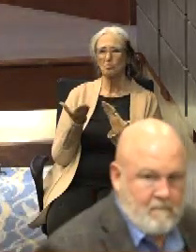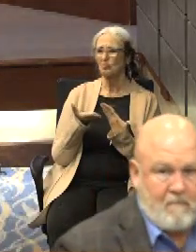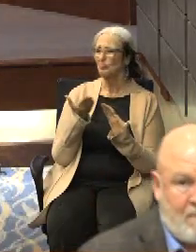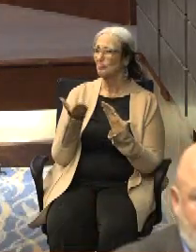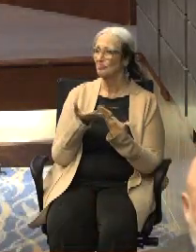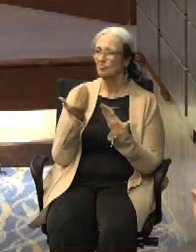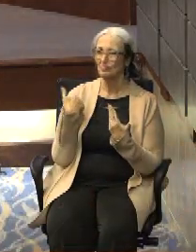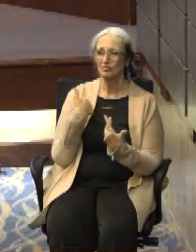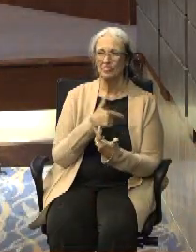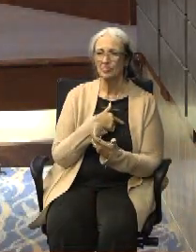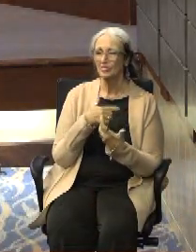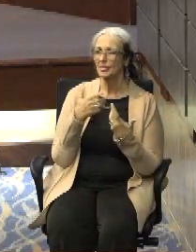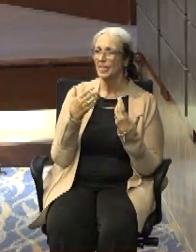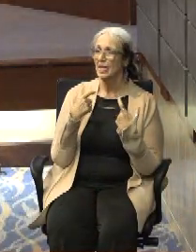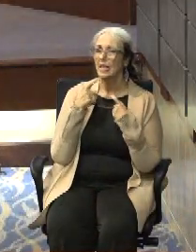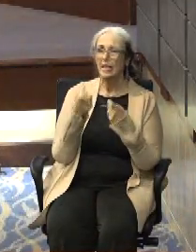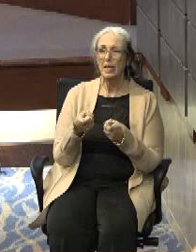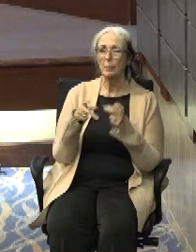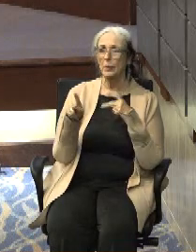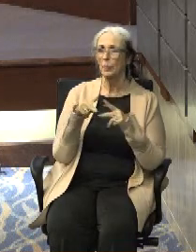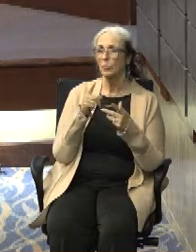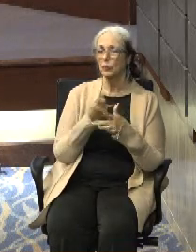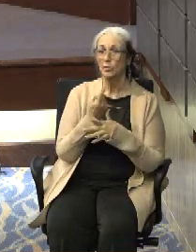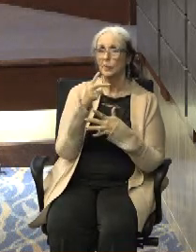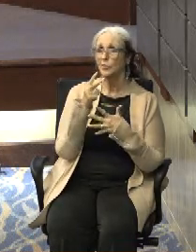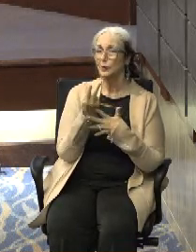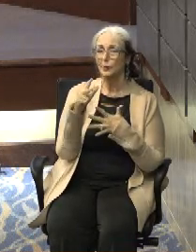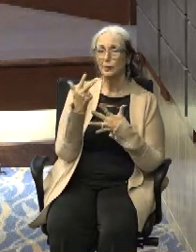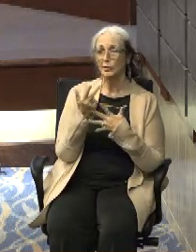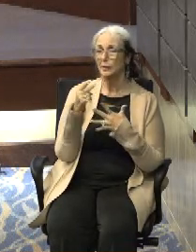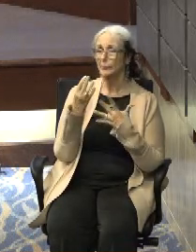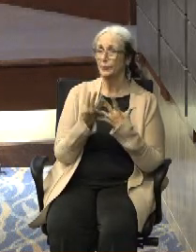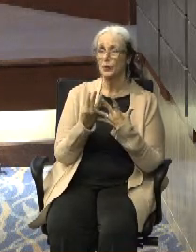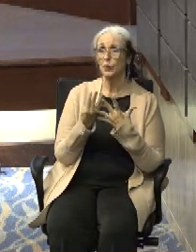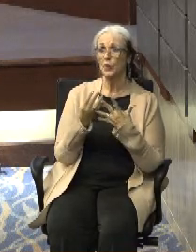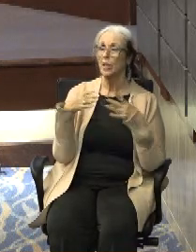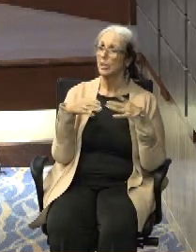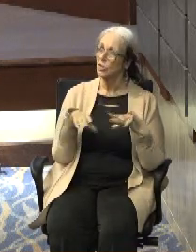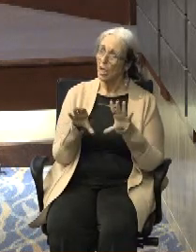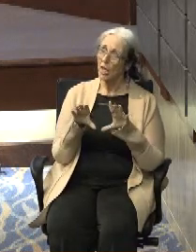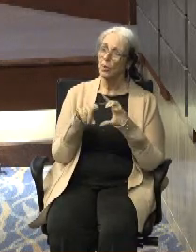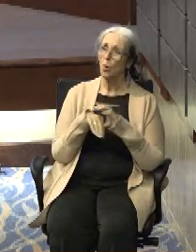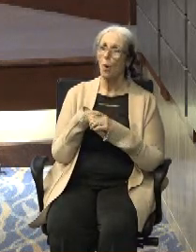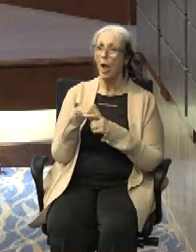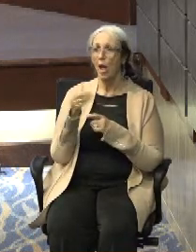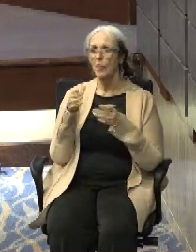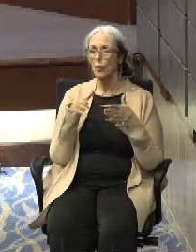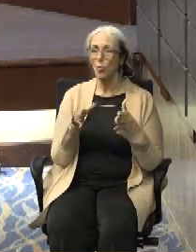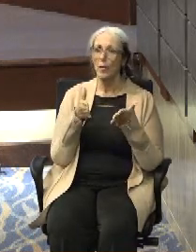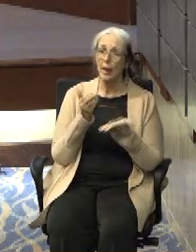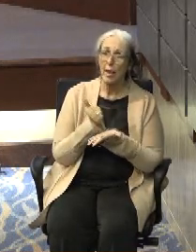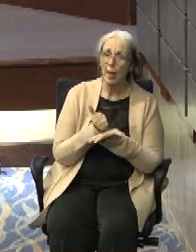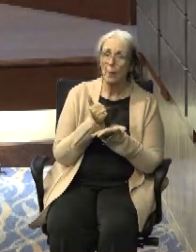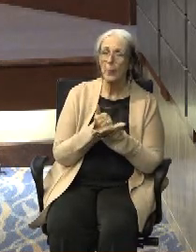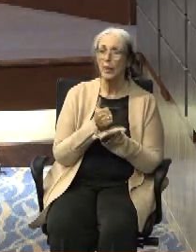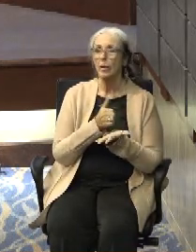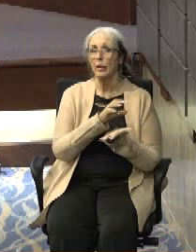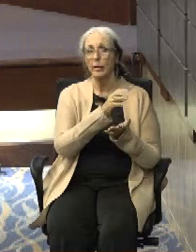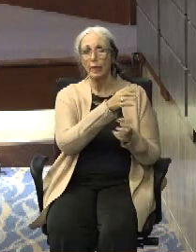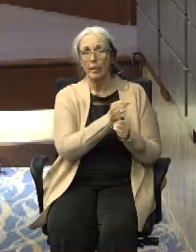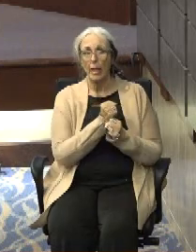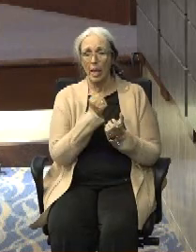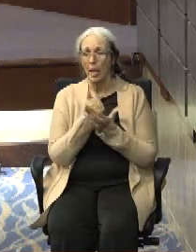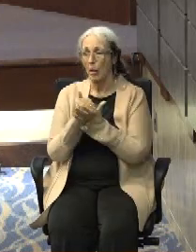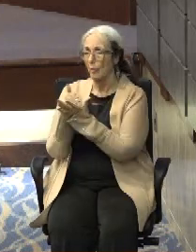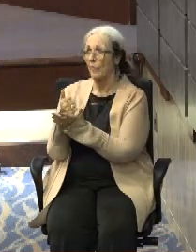They give people 1, 2, 3, 4 chances. They even go out of the way to help find help for the